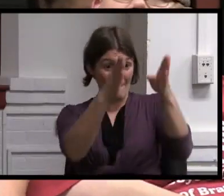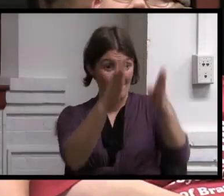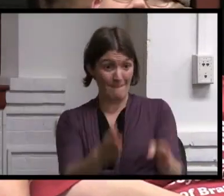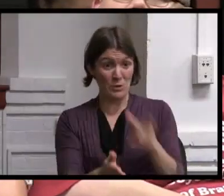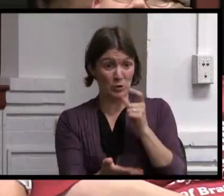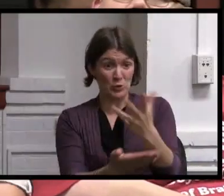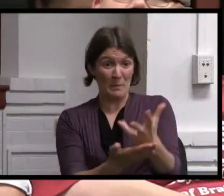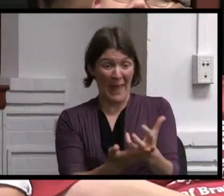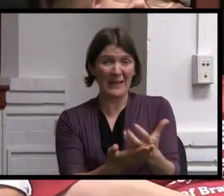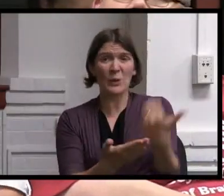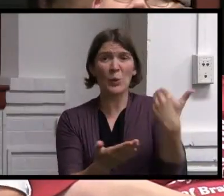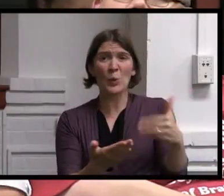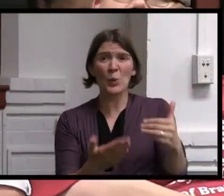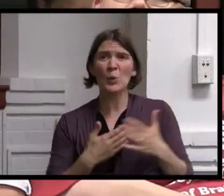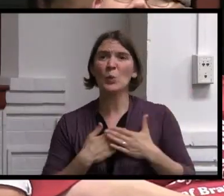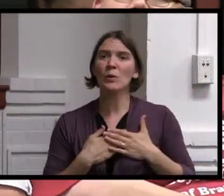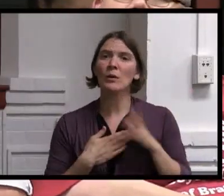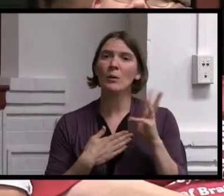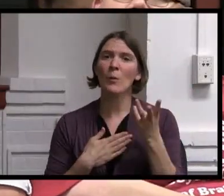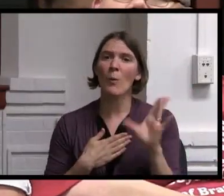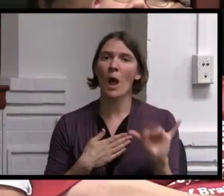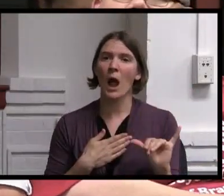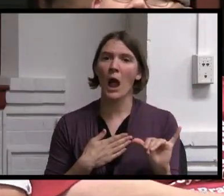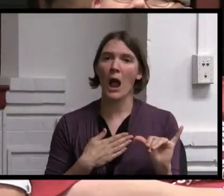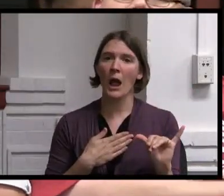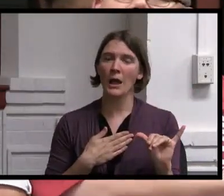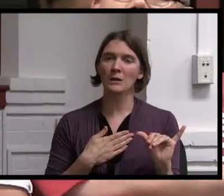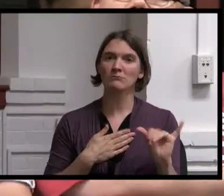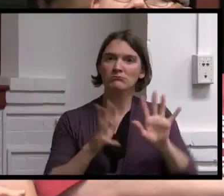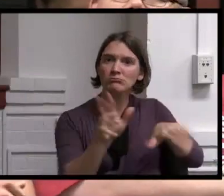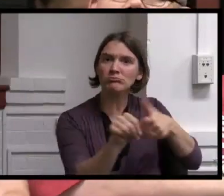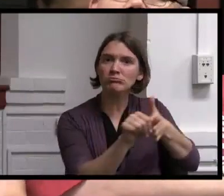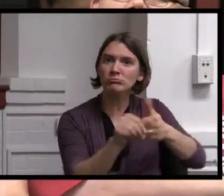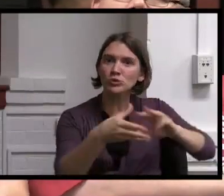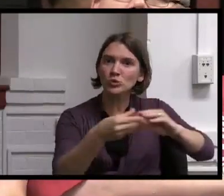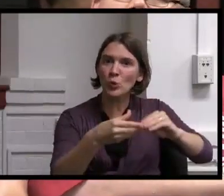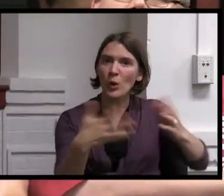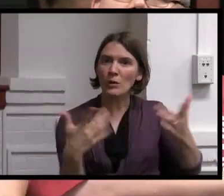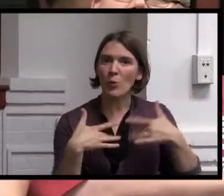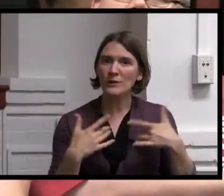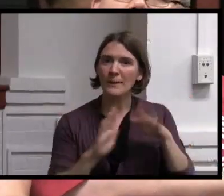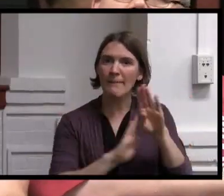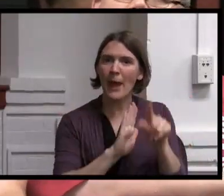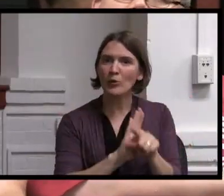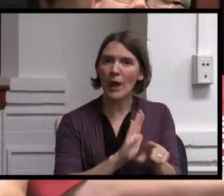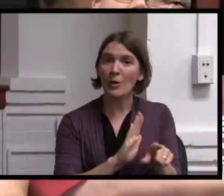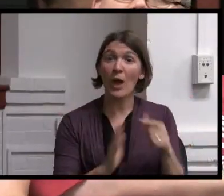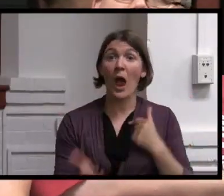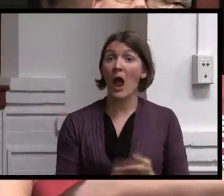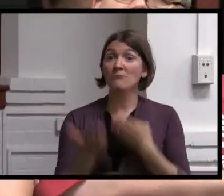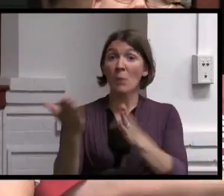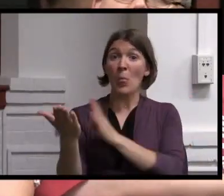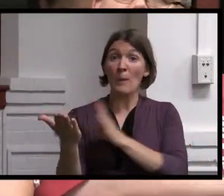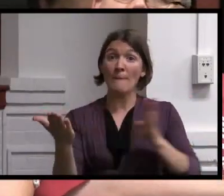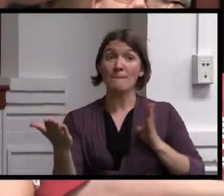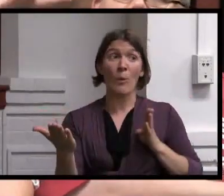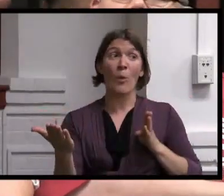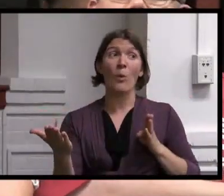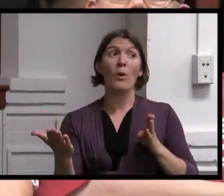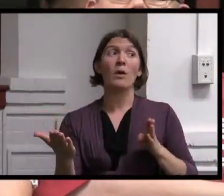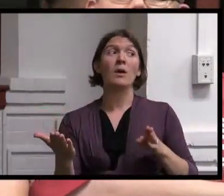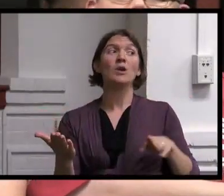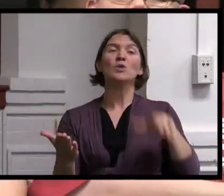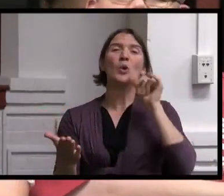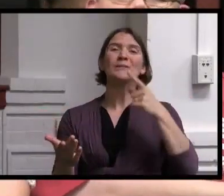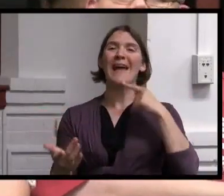the panhandling. Yeah. And why. Right. What I'd like to suggest to the board tonight is that this not be we talked